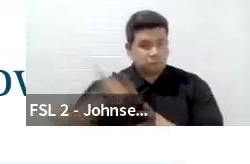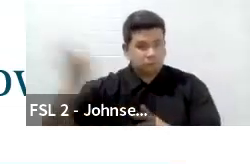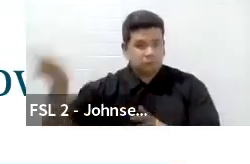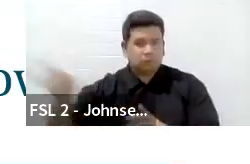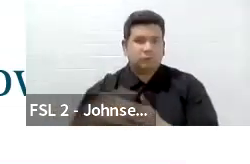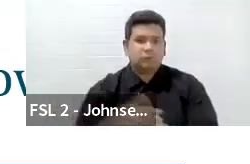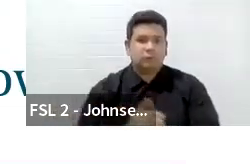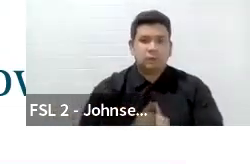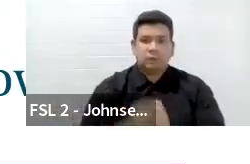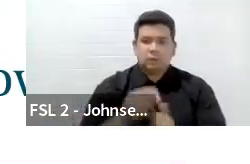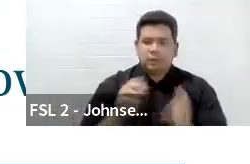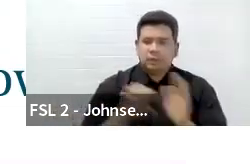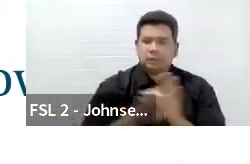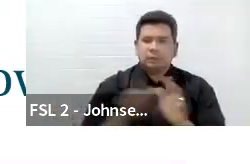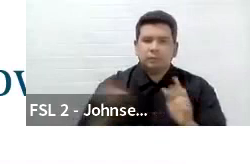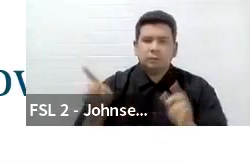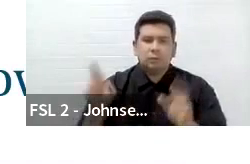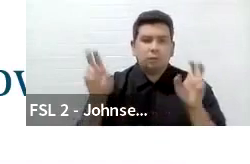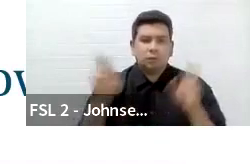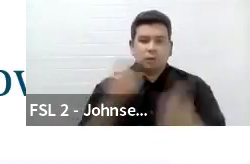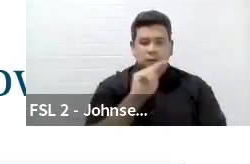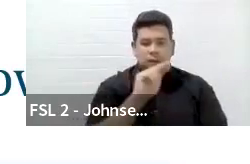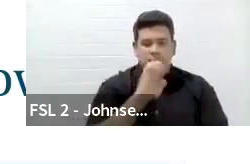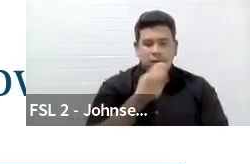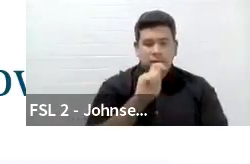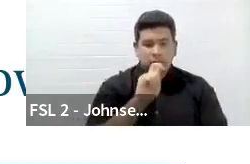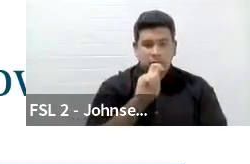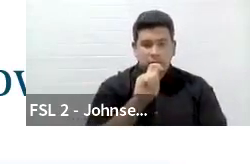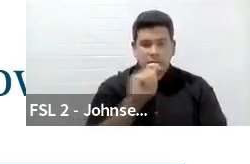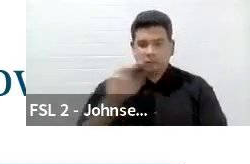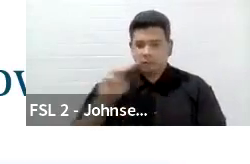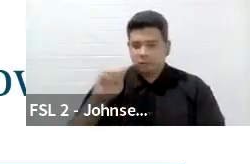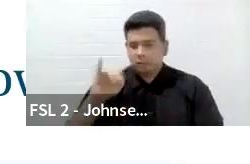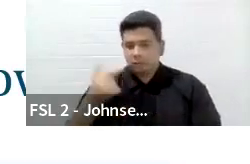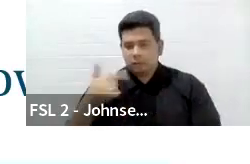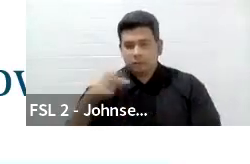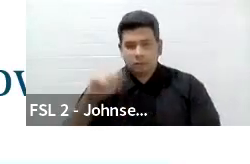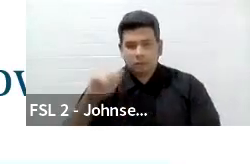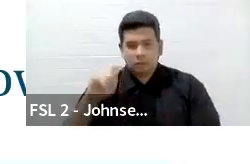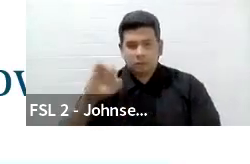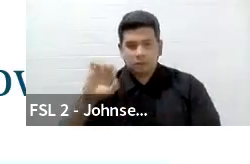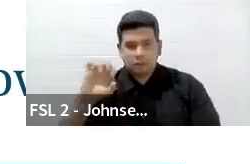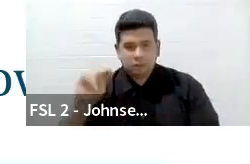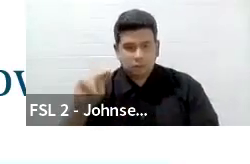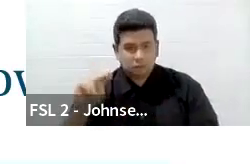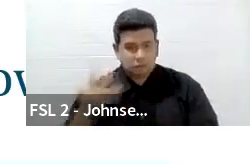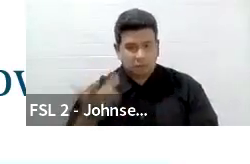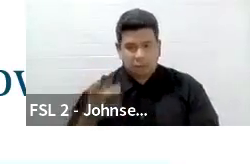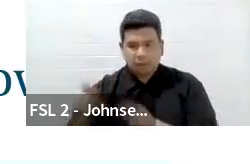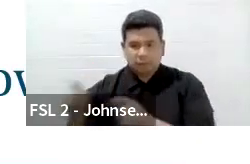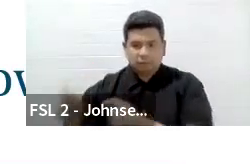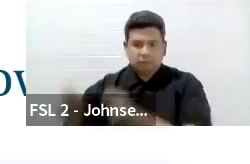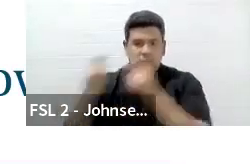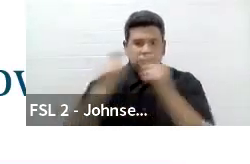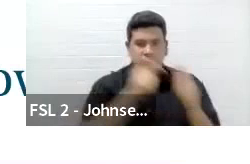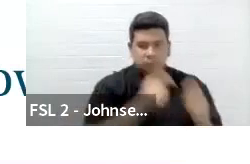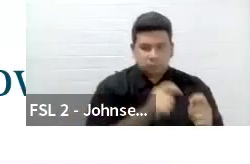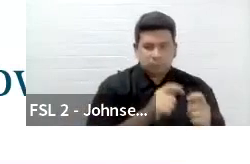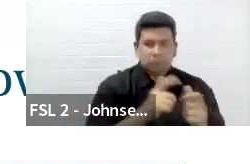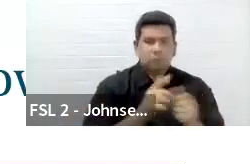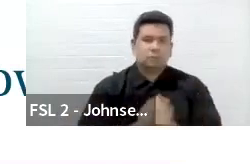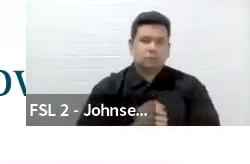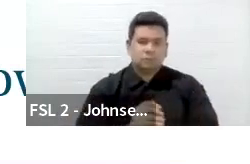Net migration here refers to those who cross the national borders. So therefore, it doesn't